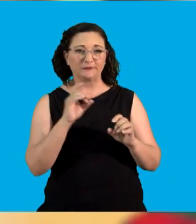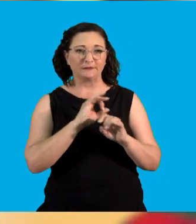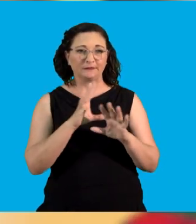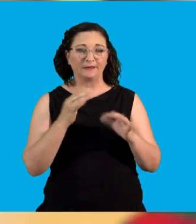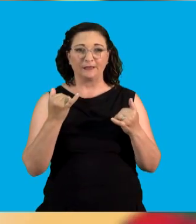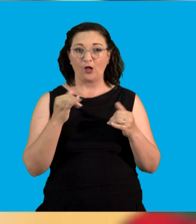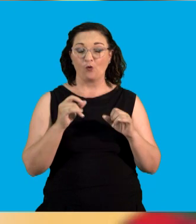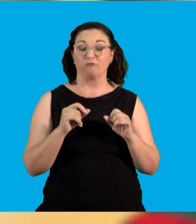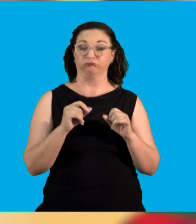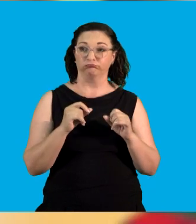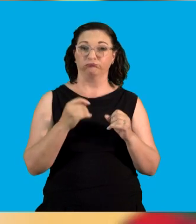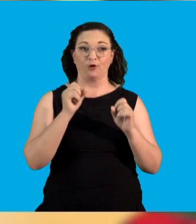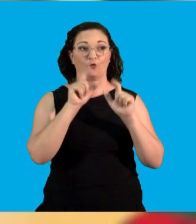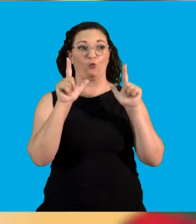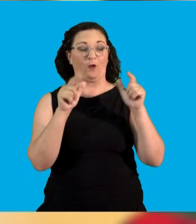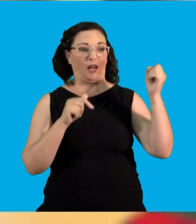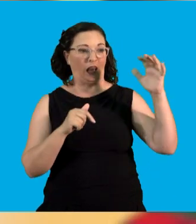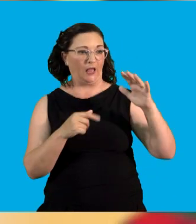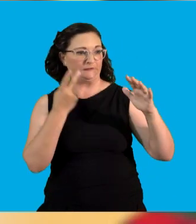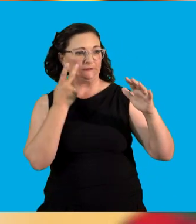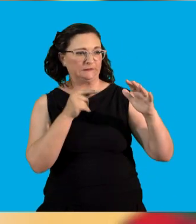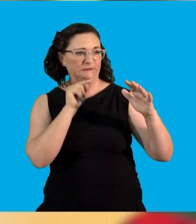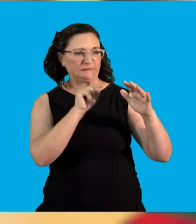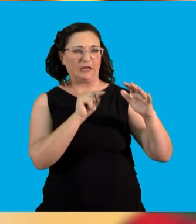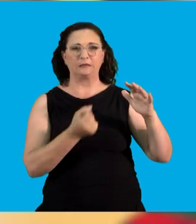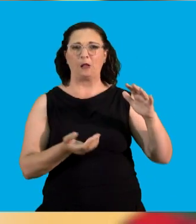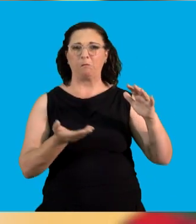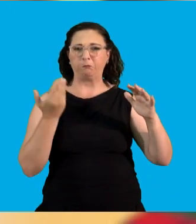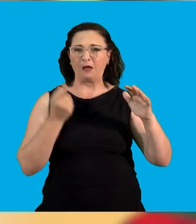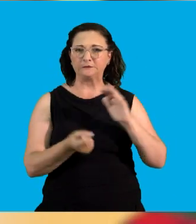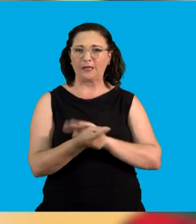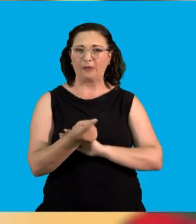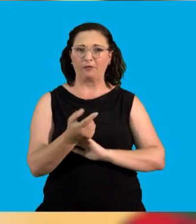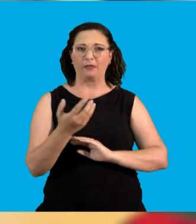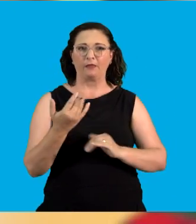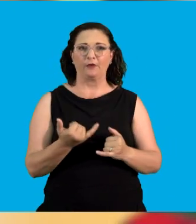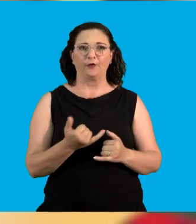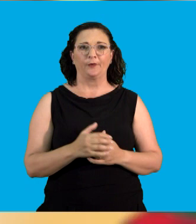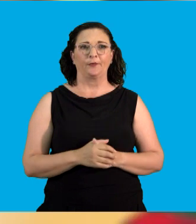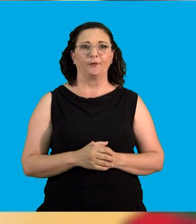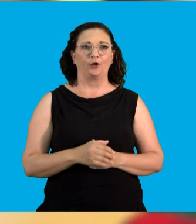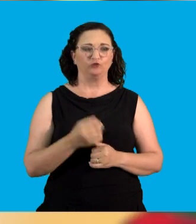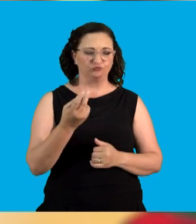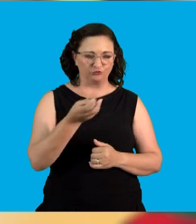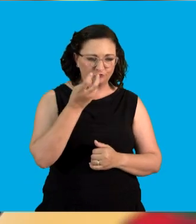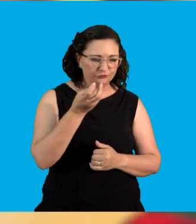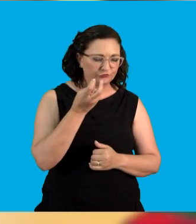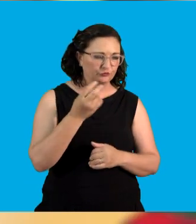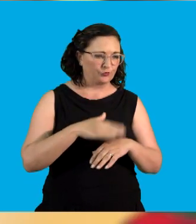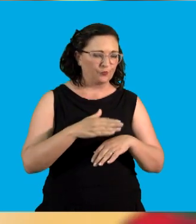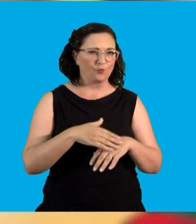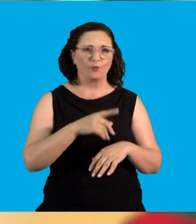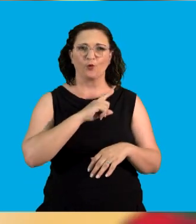you understood, and now you are aware that the light that you are seeing is something that has happened 8 minutes ago. Go look,